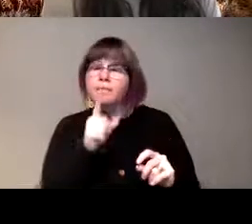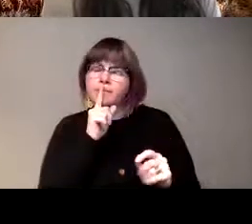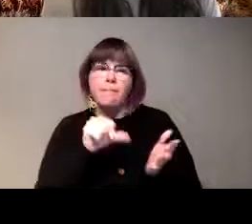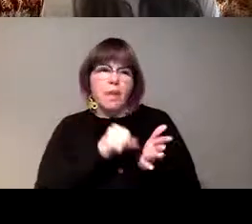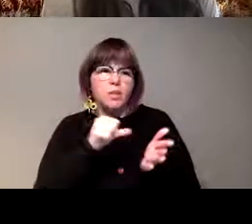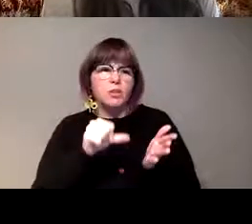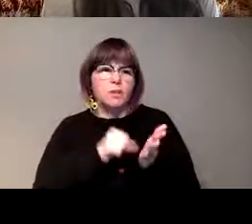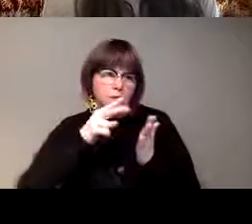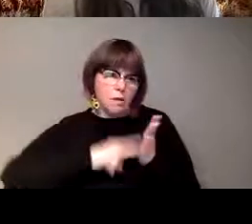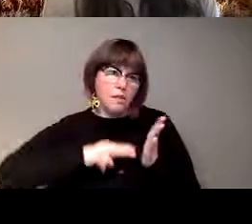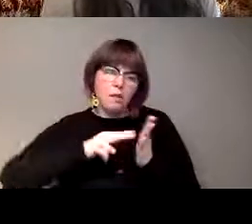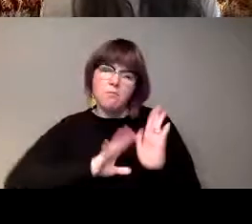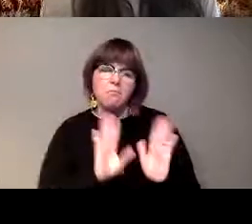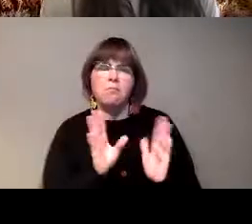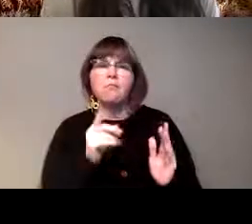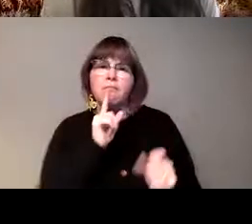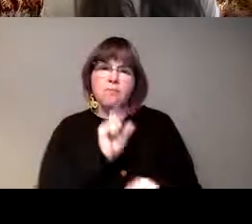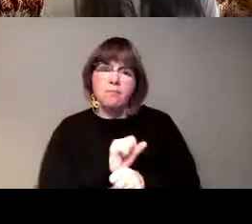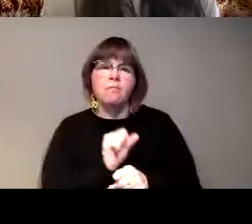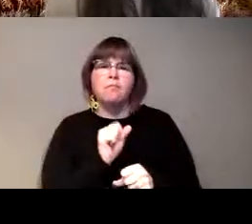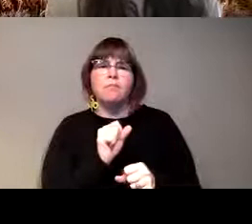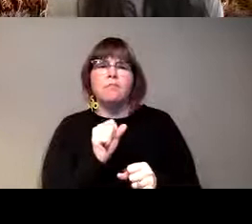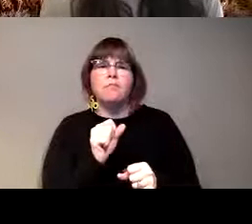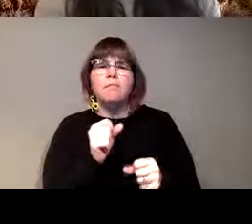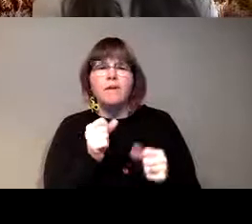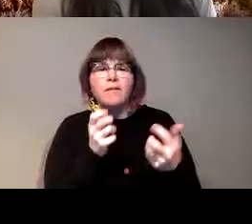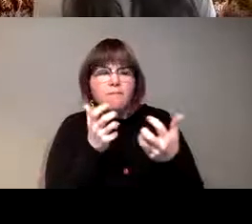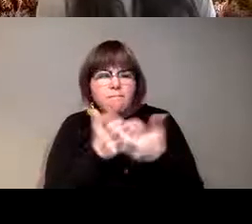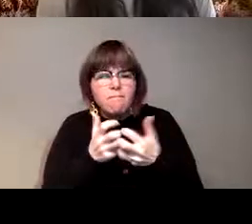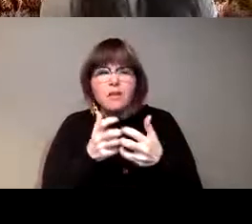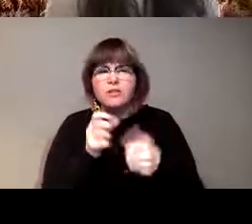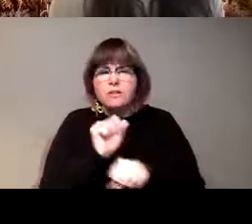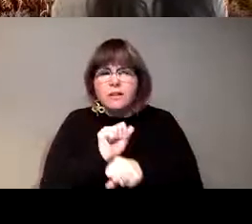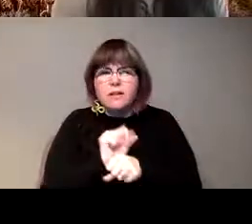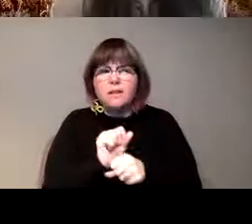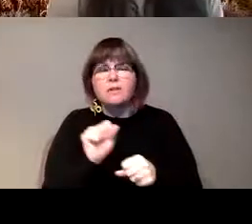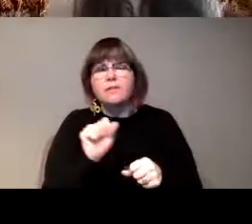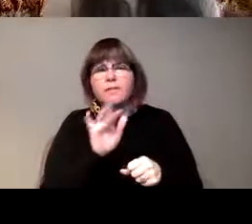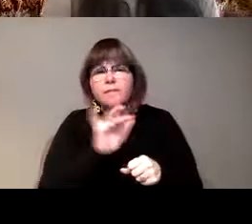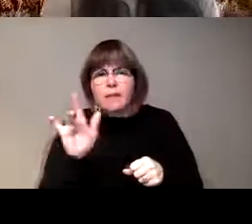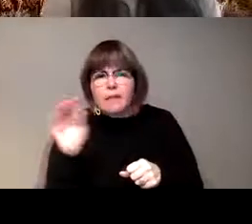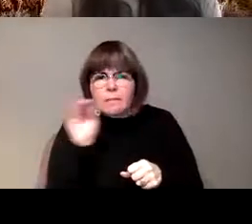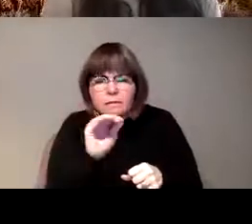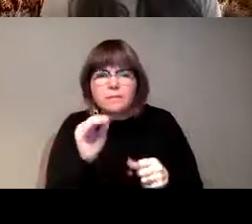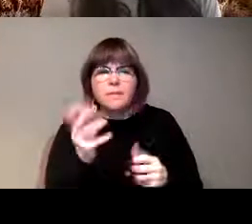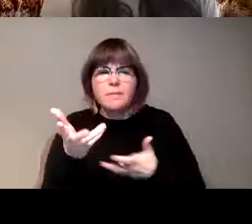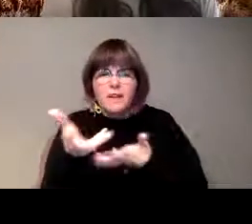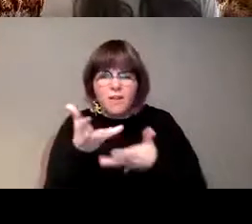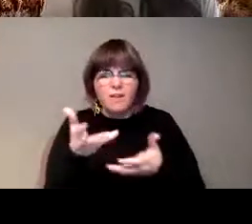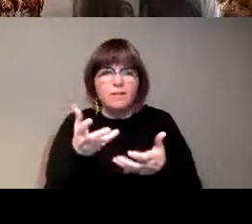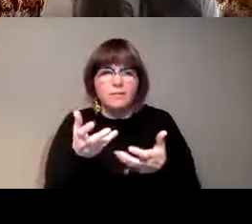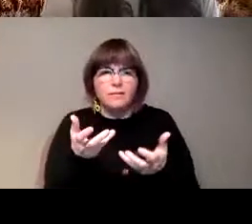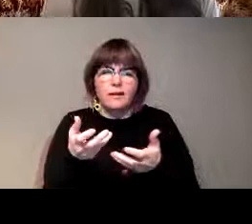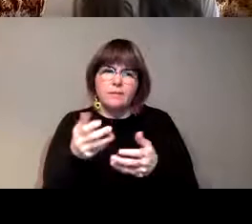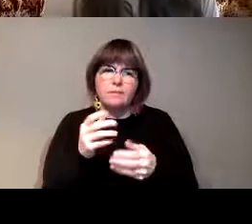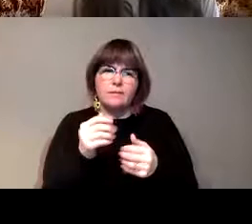text they have to read through, they're actually doing some sort of matching tasks or filling in the blanks, or there's some interactive way that's teaching them about